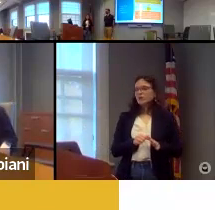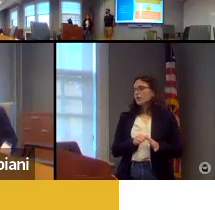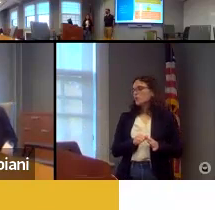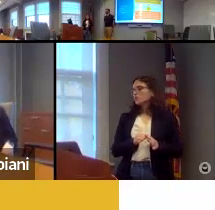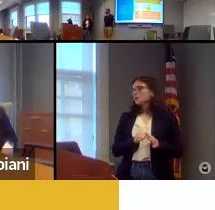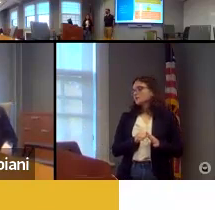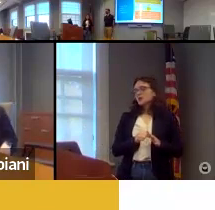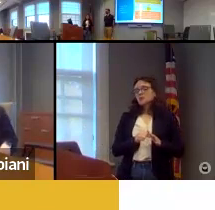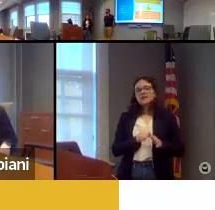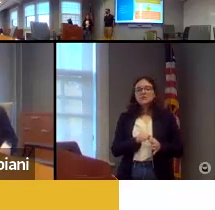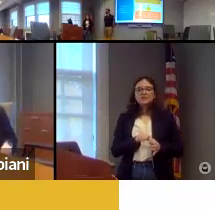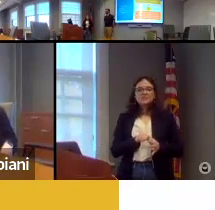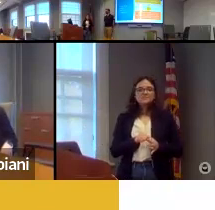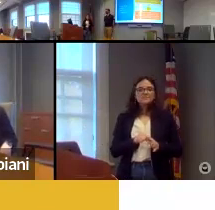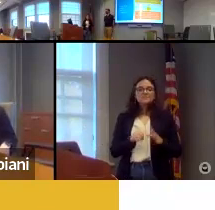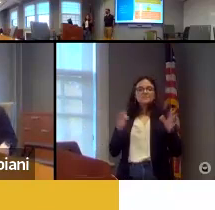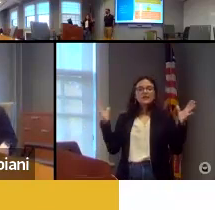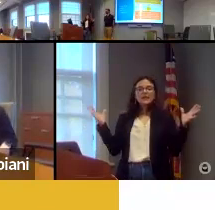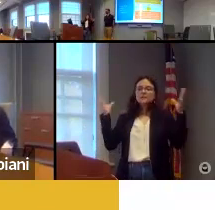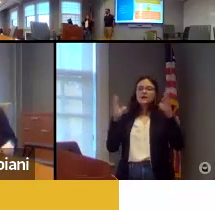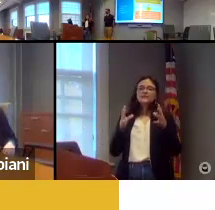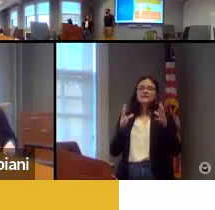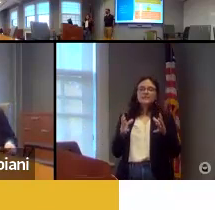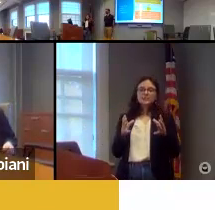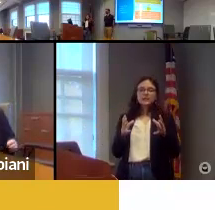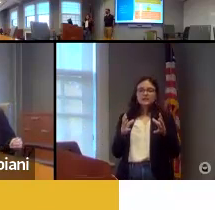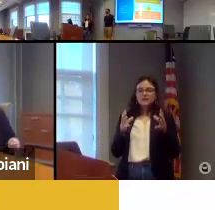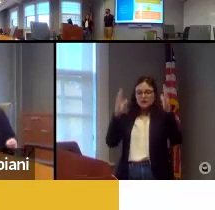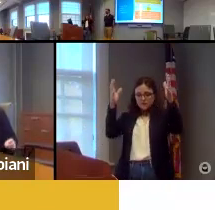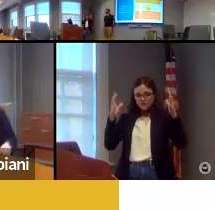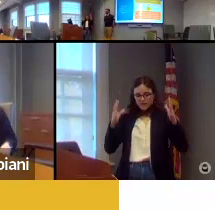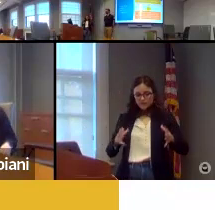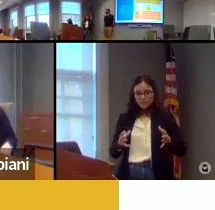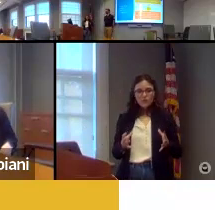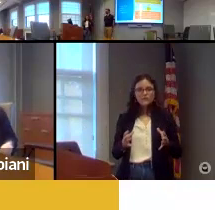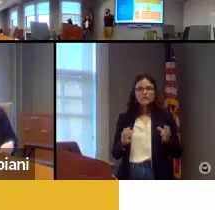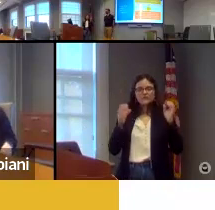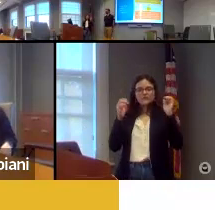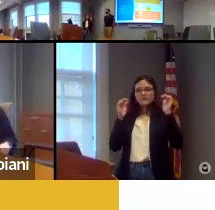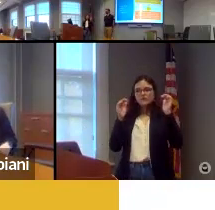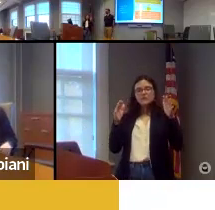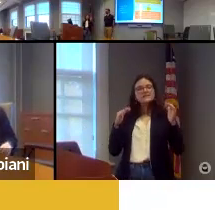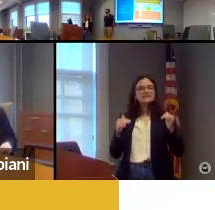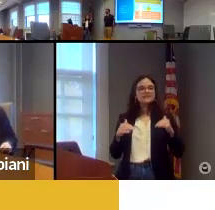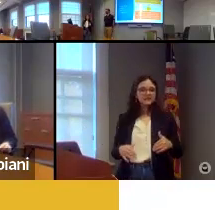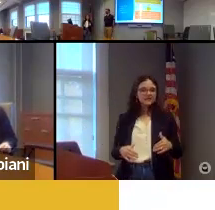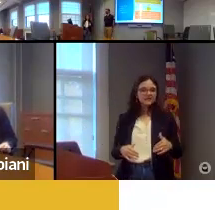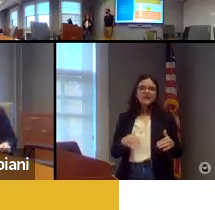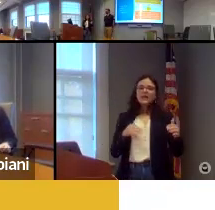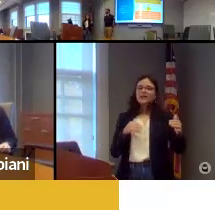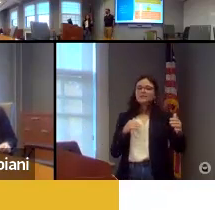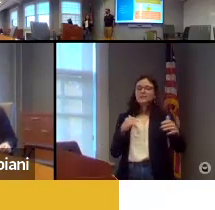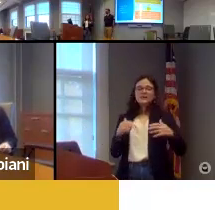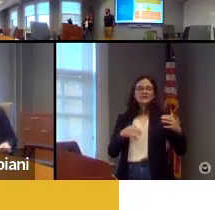or NGO documentation, and compile it into a complete report with discrete